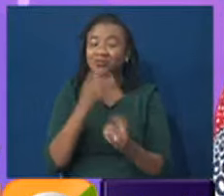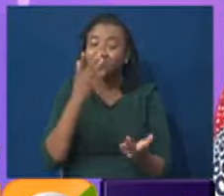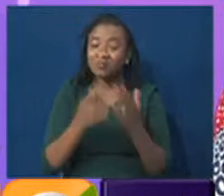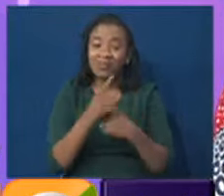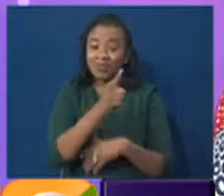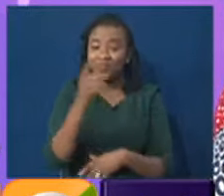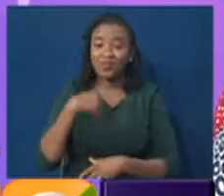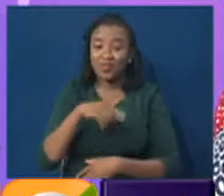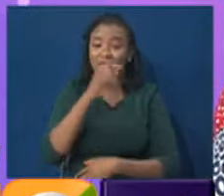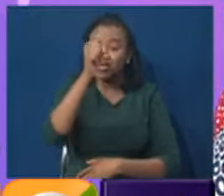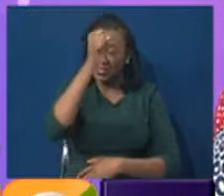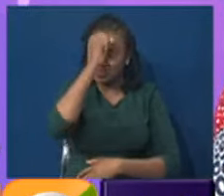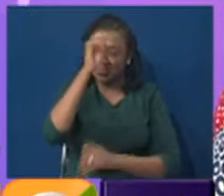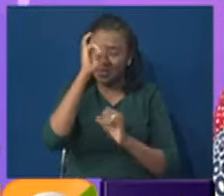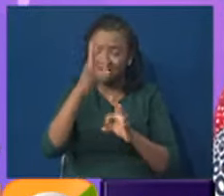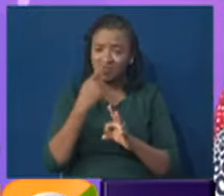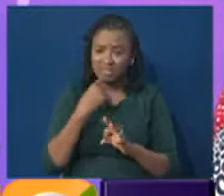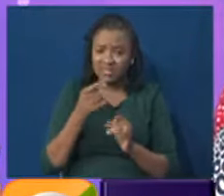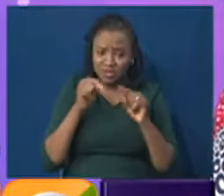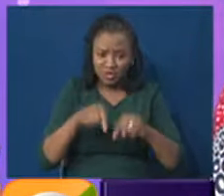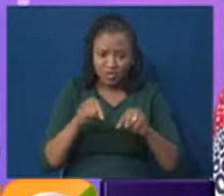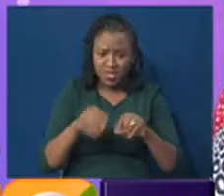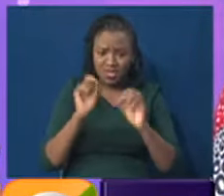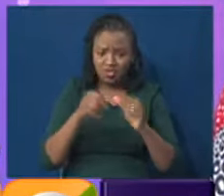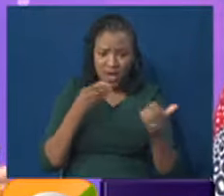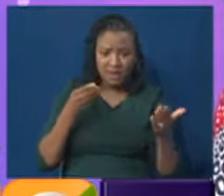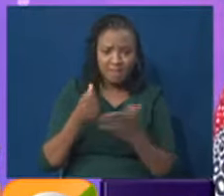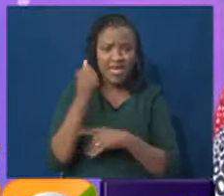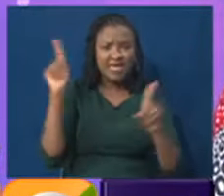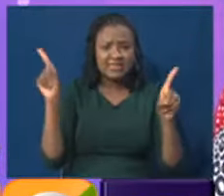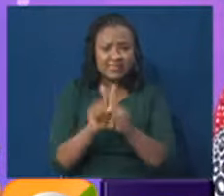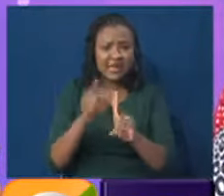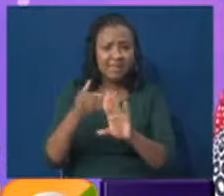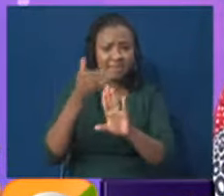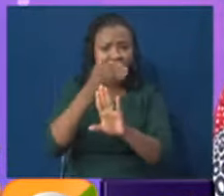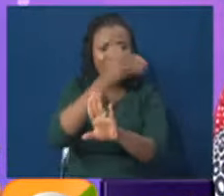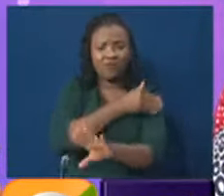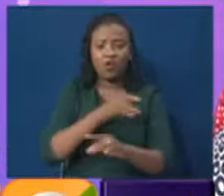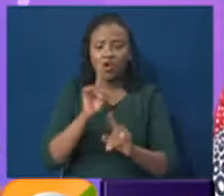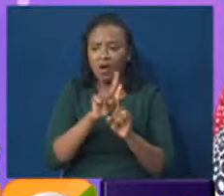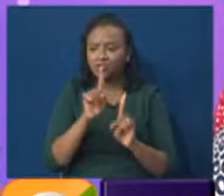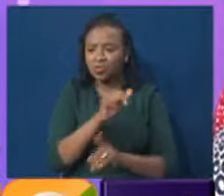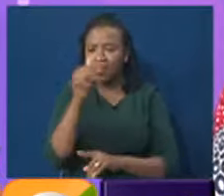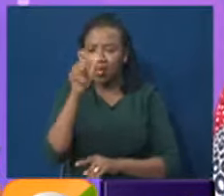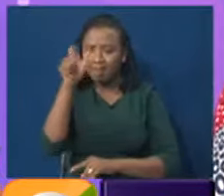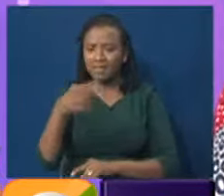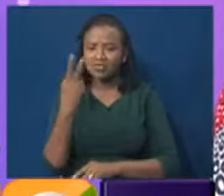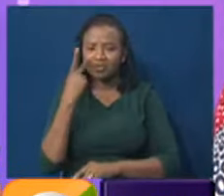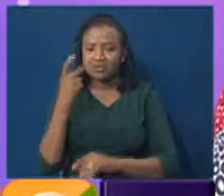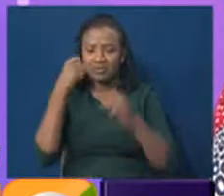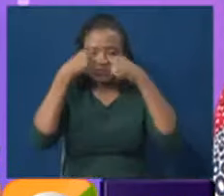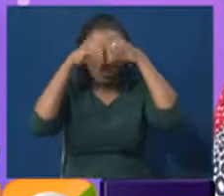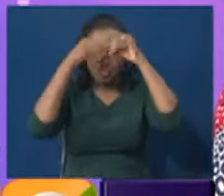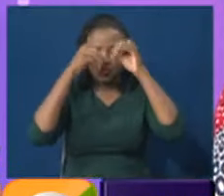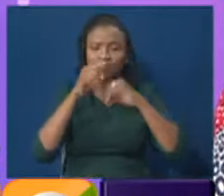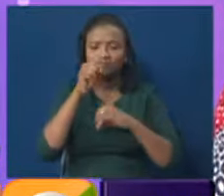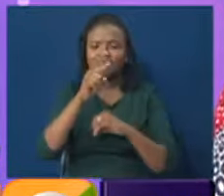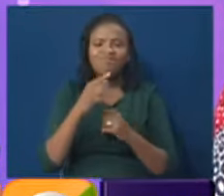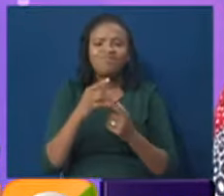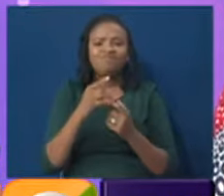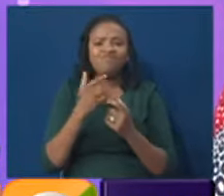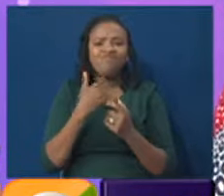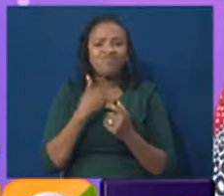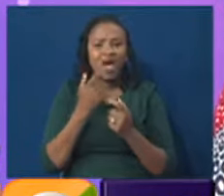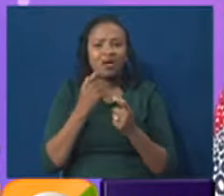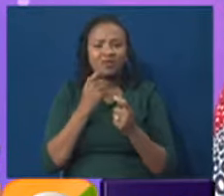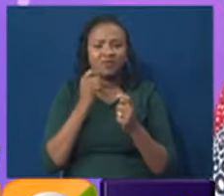the 1,000 shilling today can buy you the same as you'd buy before. And I saw someone in the studio earlier giving an interview to a